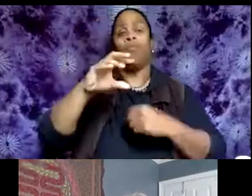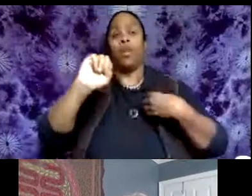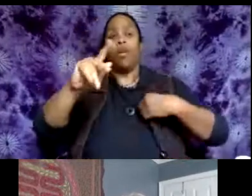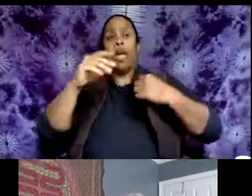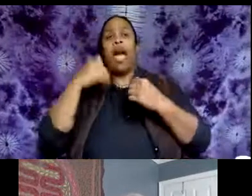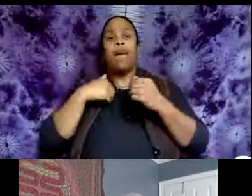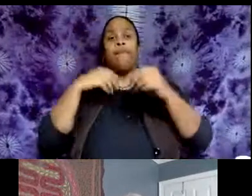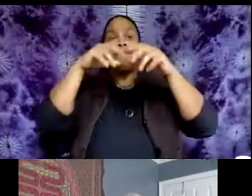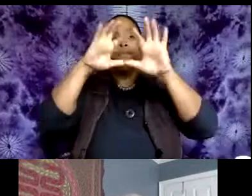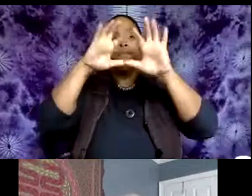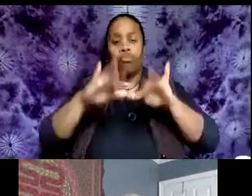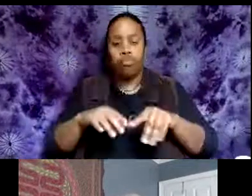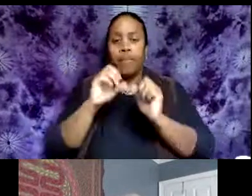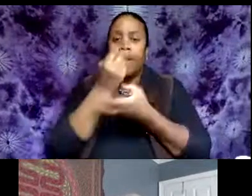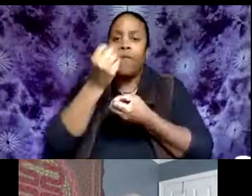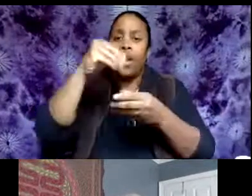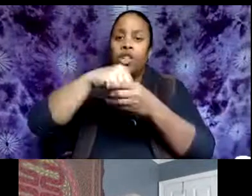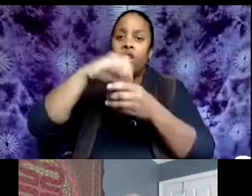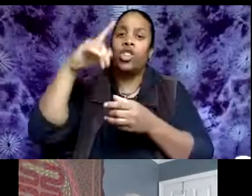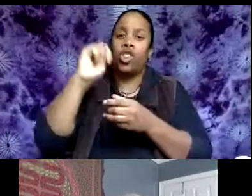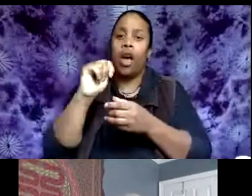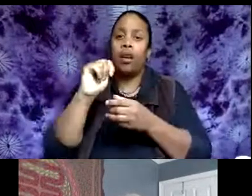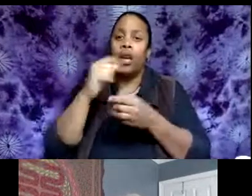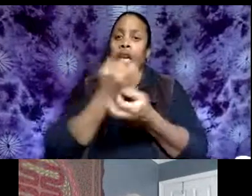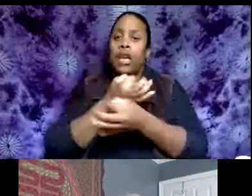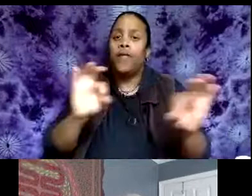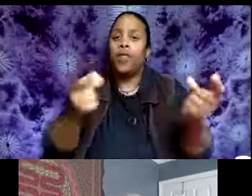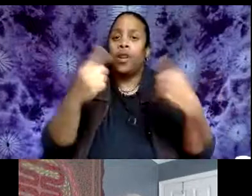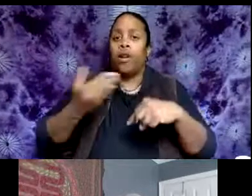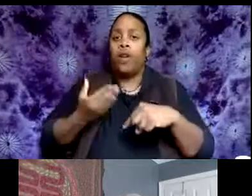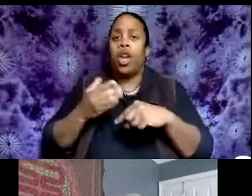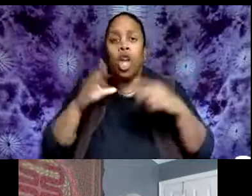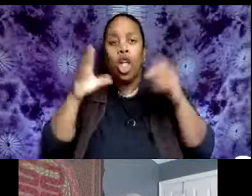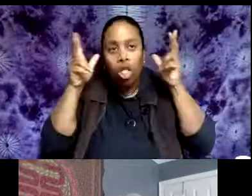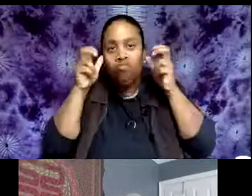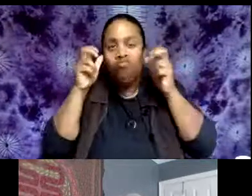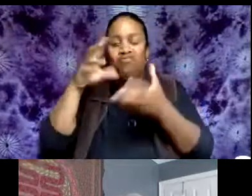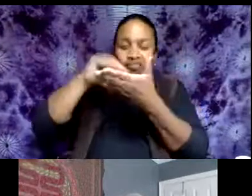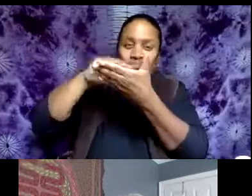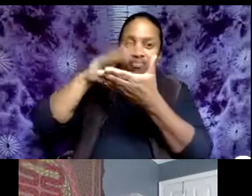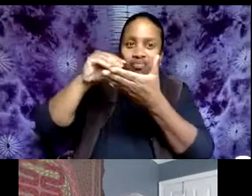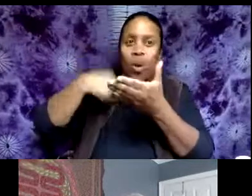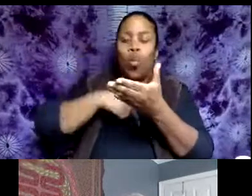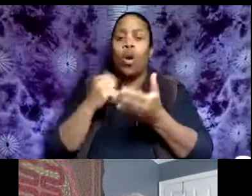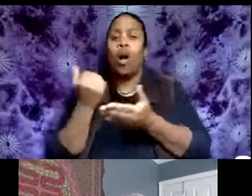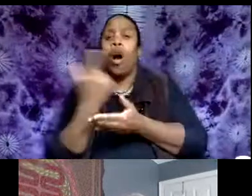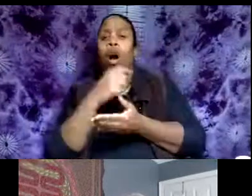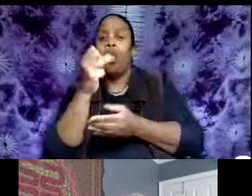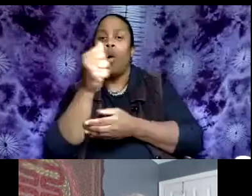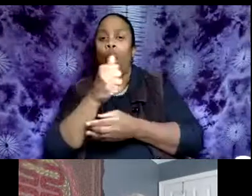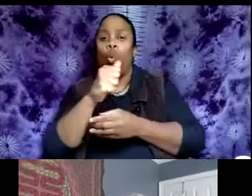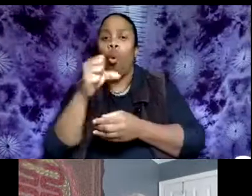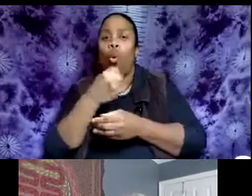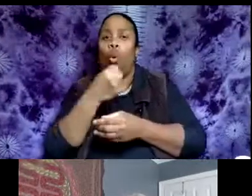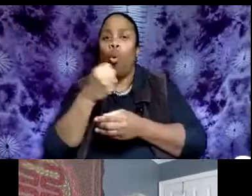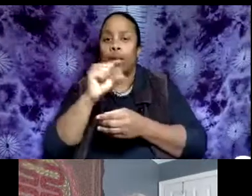put it in the chat again. It's free to be here to listen and learn tonight. We're all holding the space together, being in this together with each other. And if